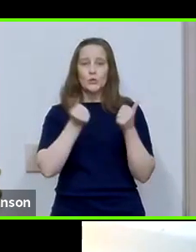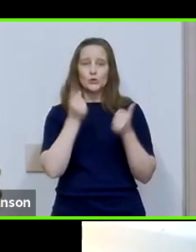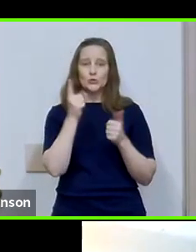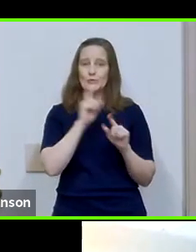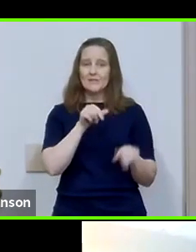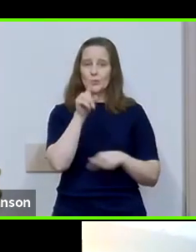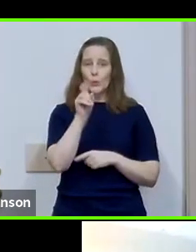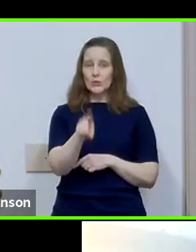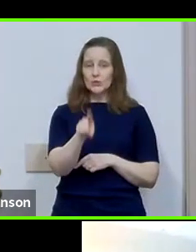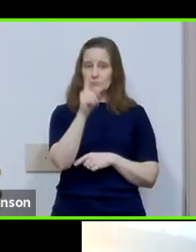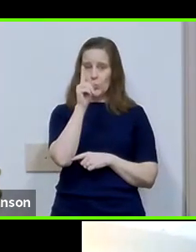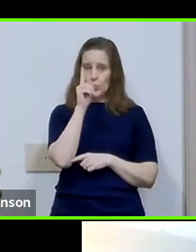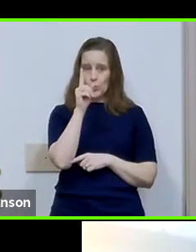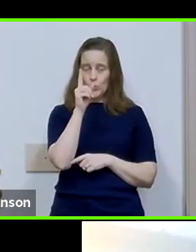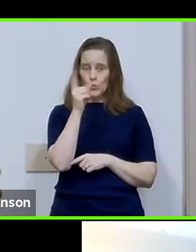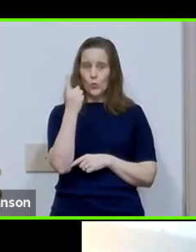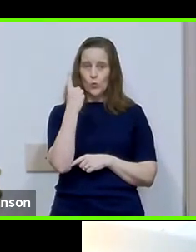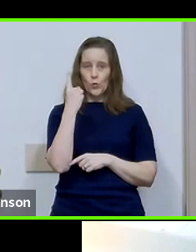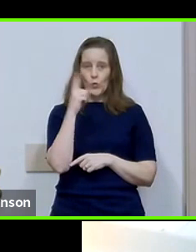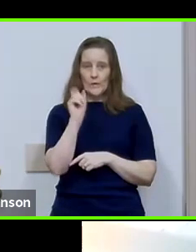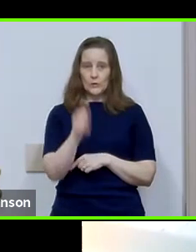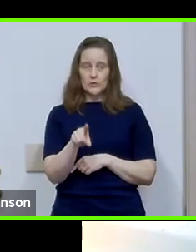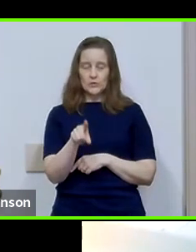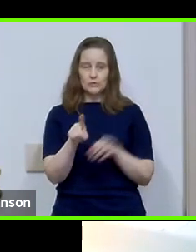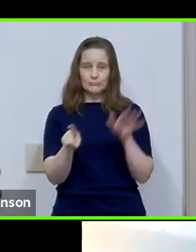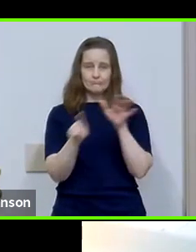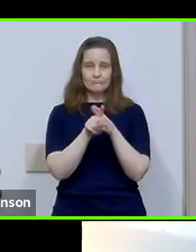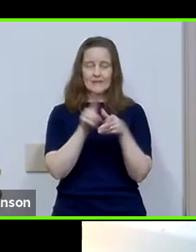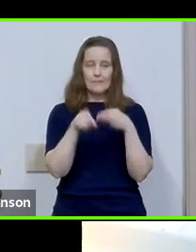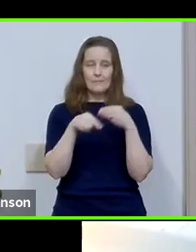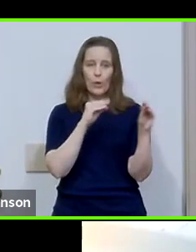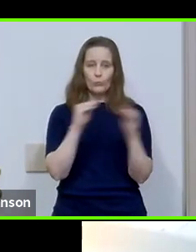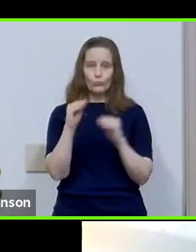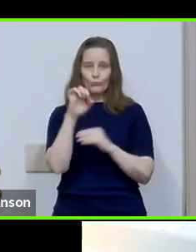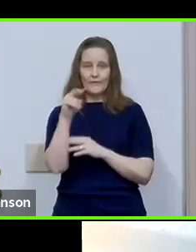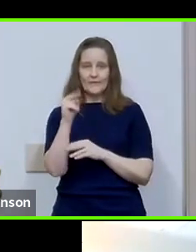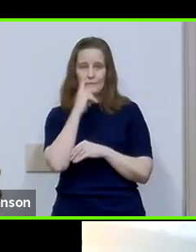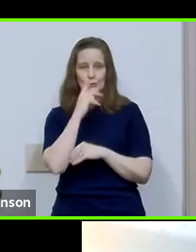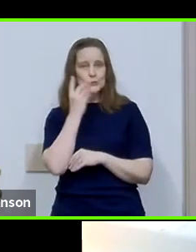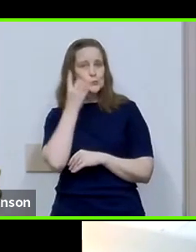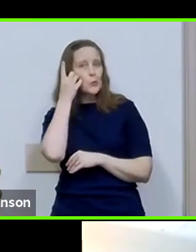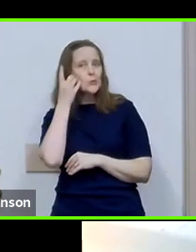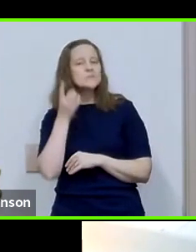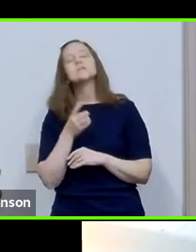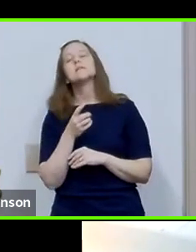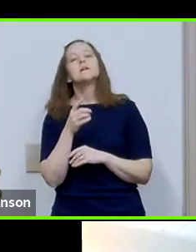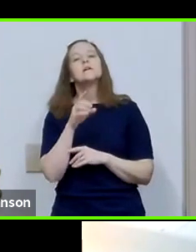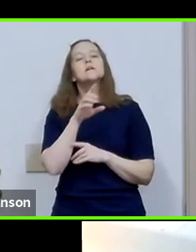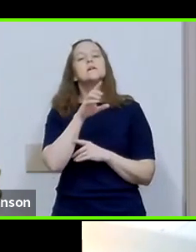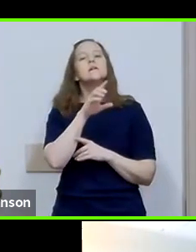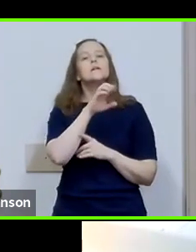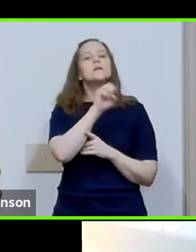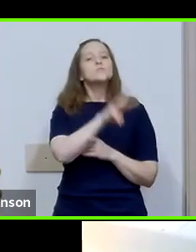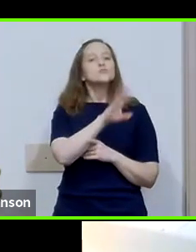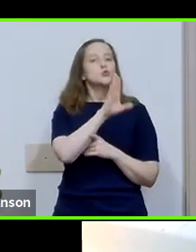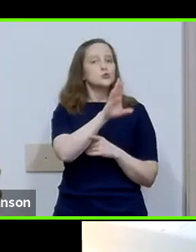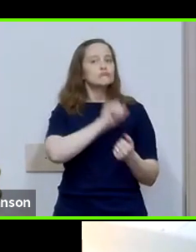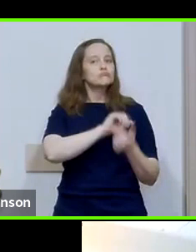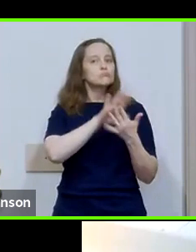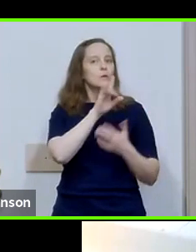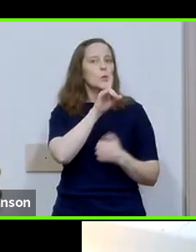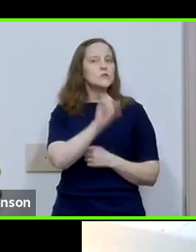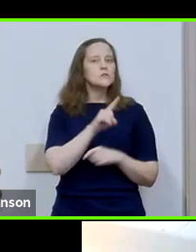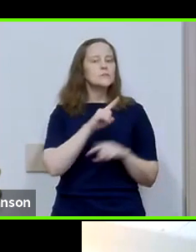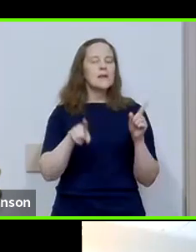but one question has been asked about the move-in, and Elizabeth, you addressed some of the move-in with the dorms, but there's a question